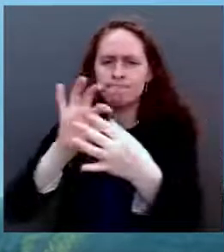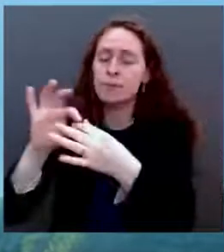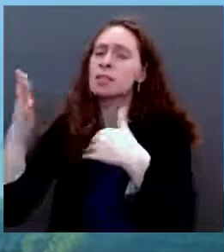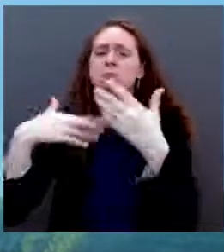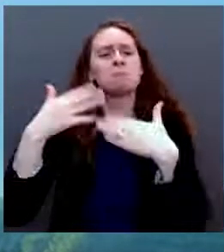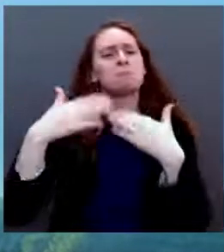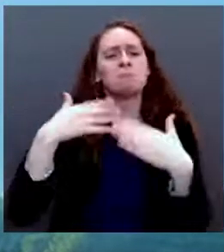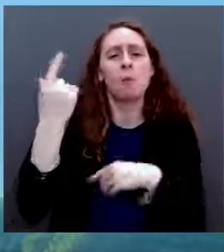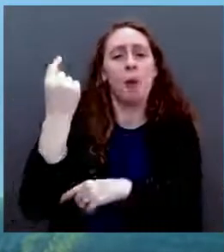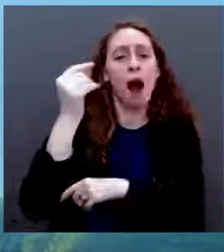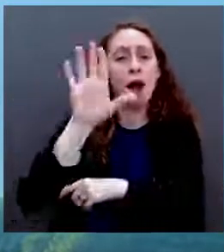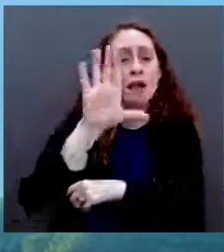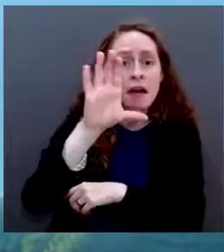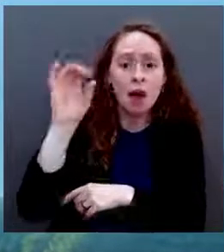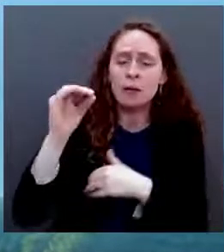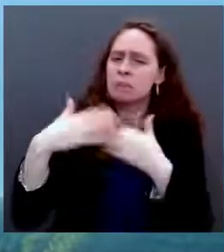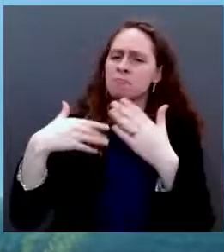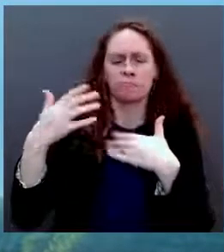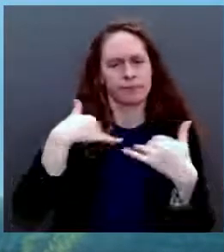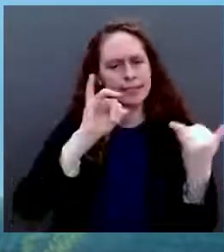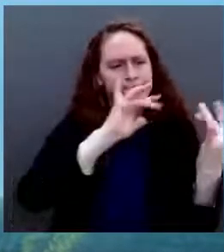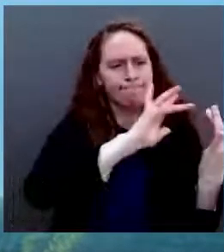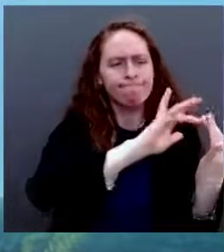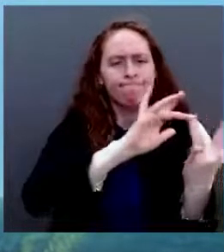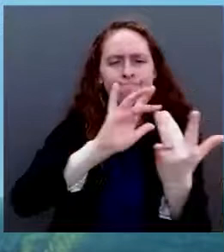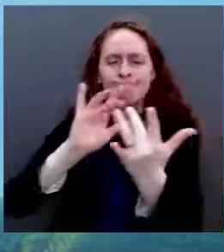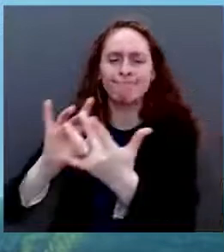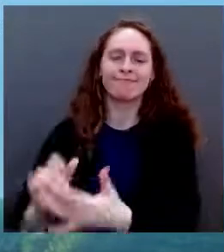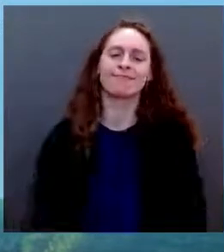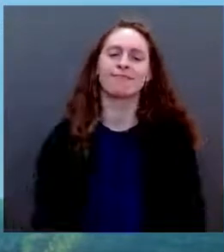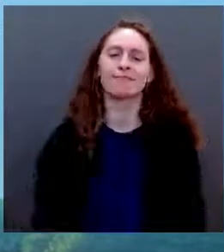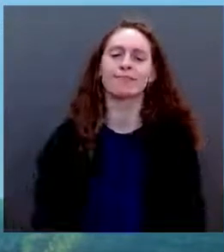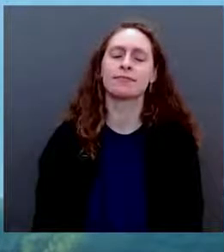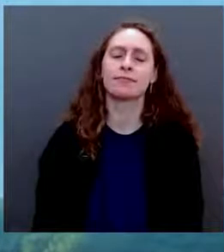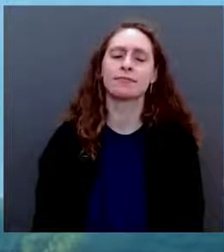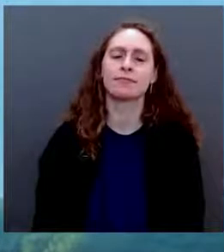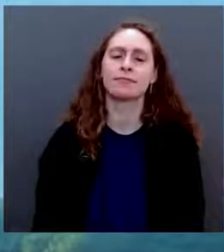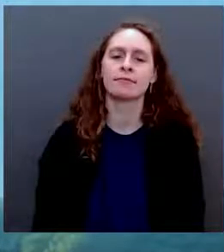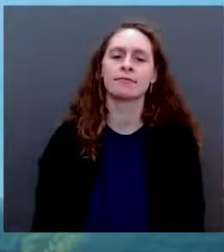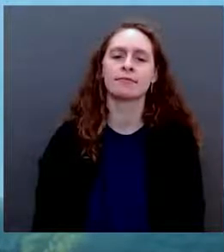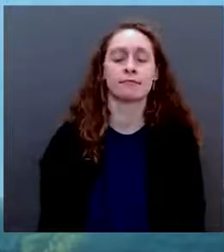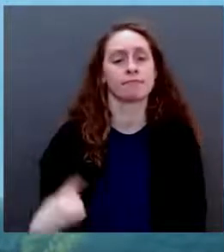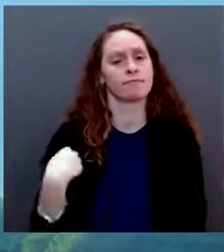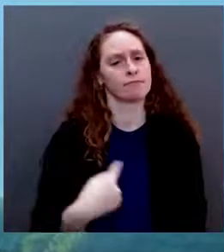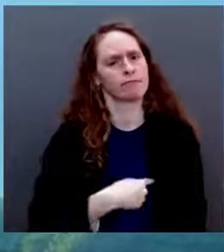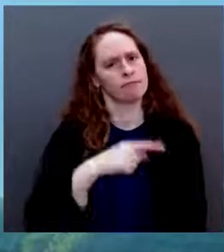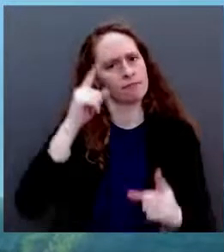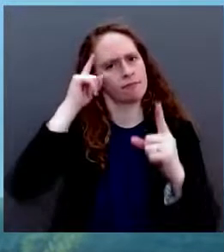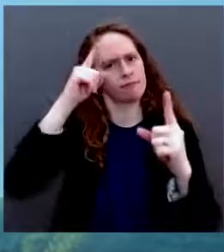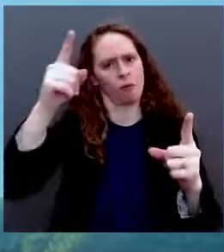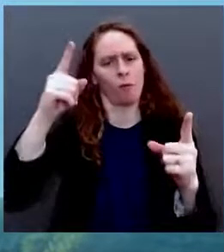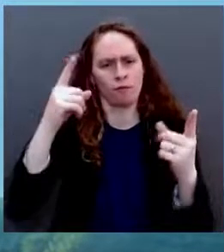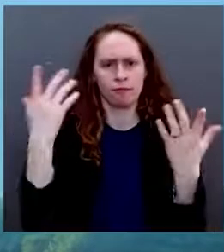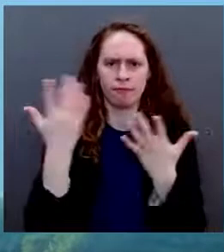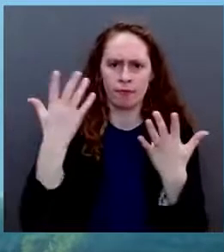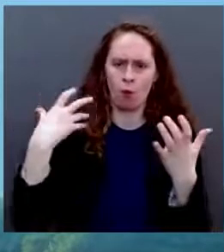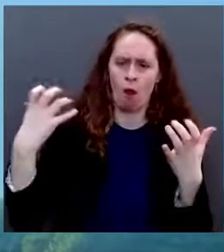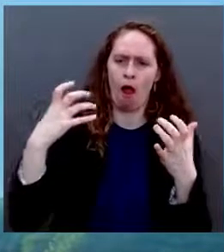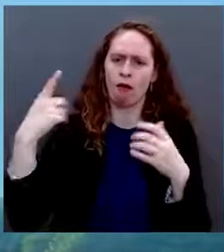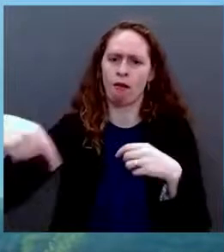together to ensure competition in our economy, has a direct impact on the lives of the American people every single